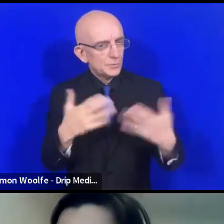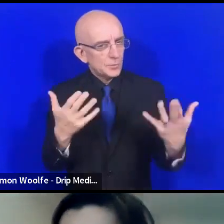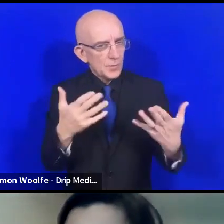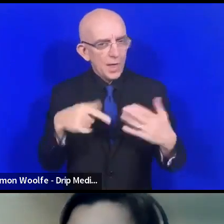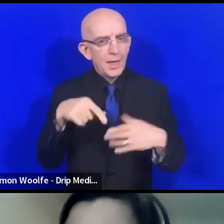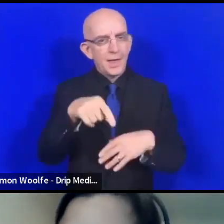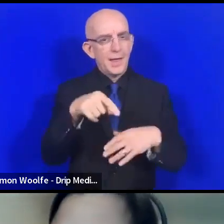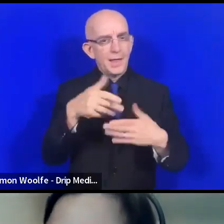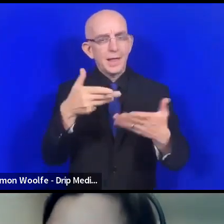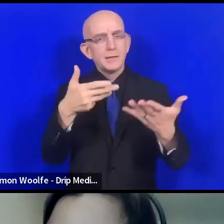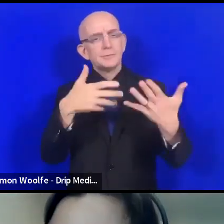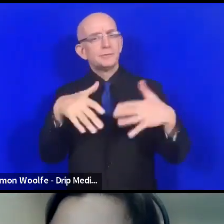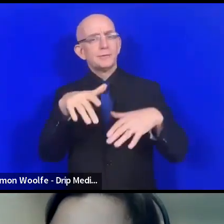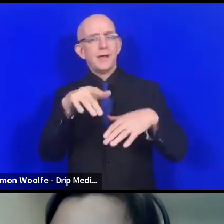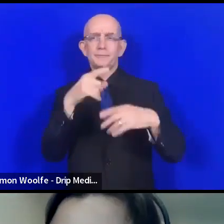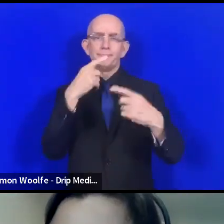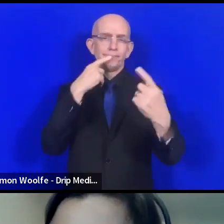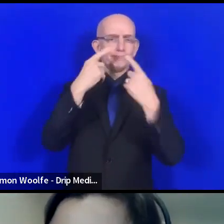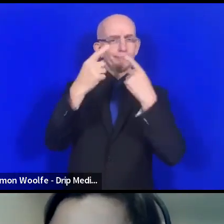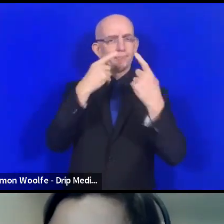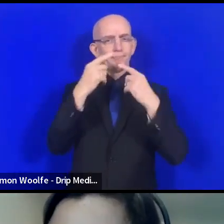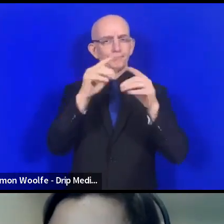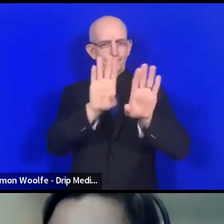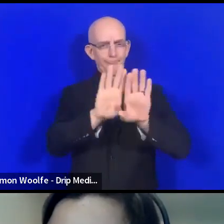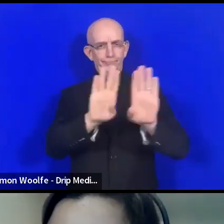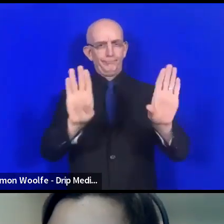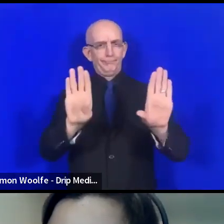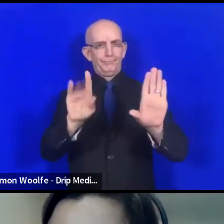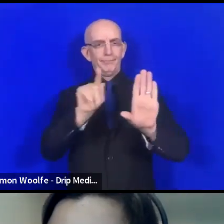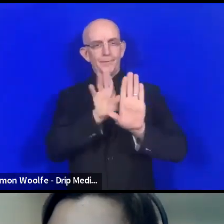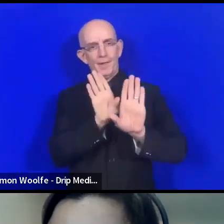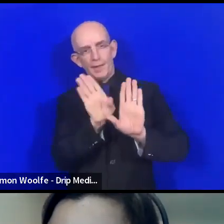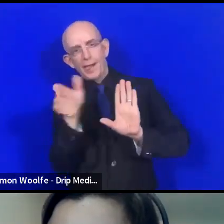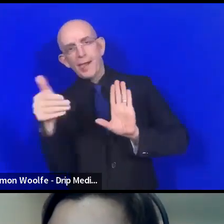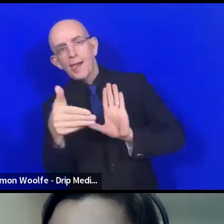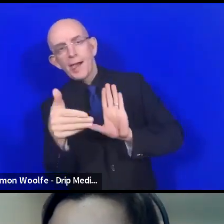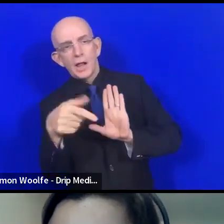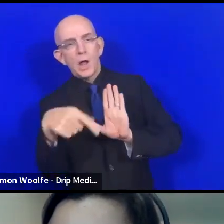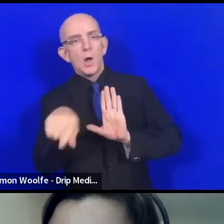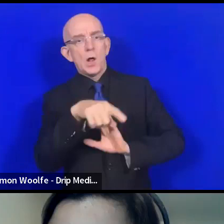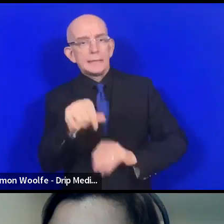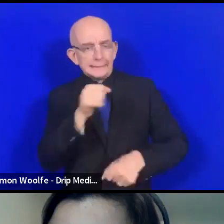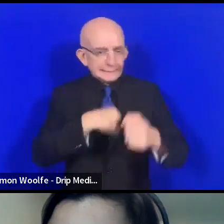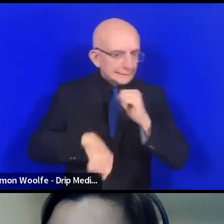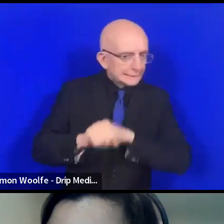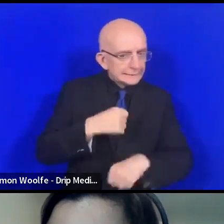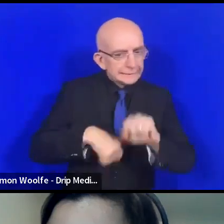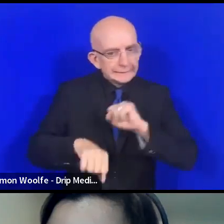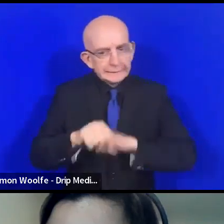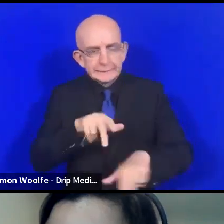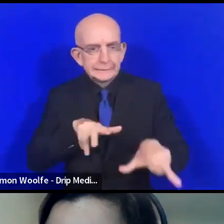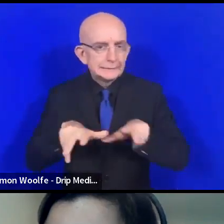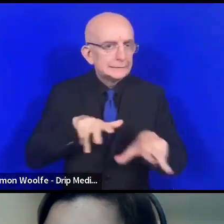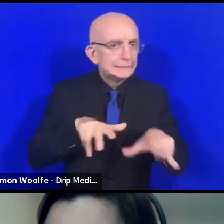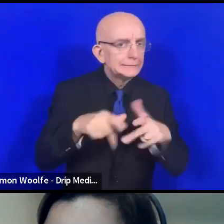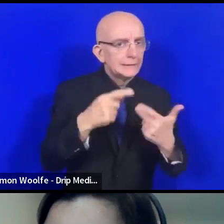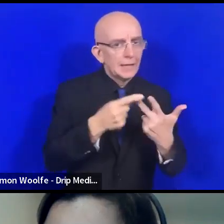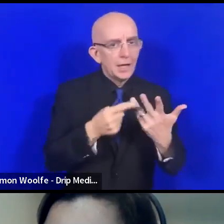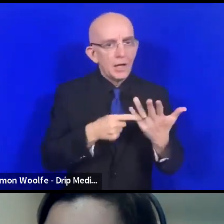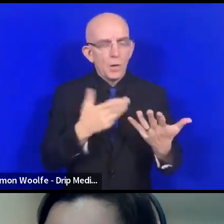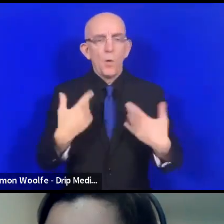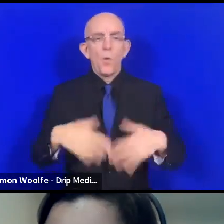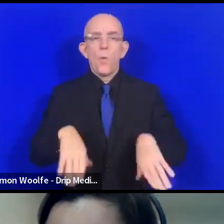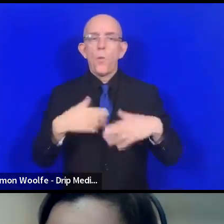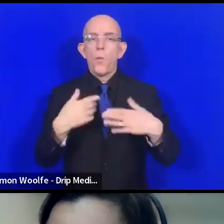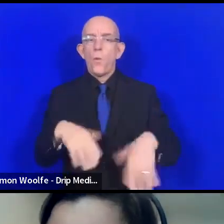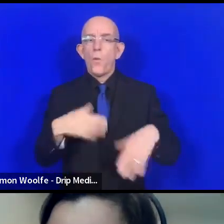obvious priorities as they were. And, you know, I just want to call out some of the other actors who helped support disabled feminists to